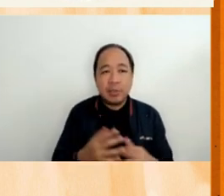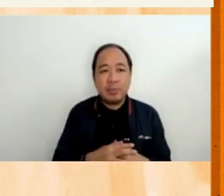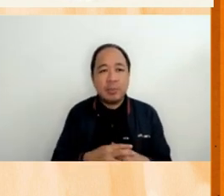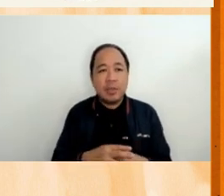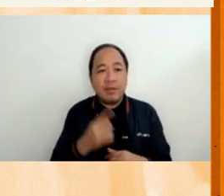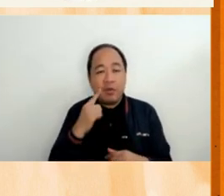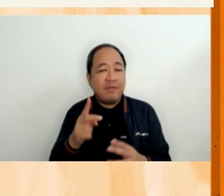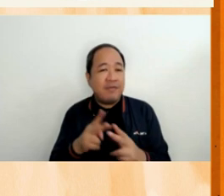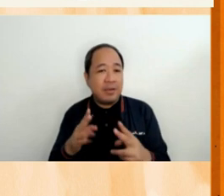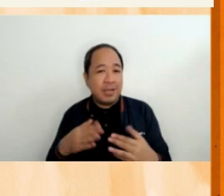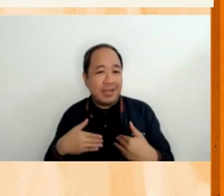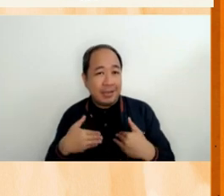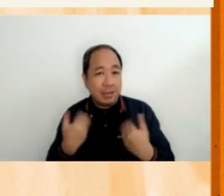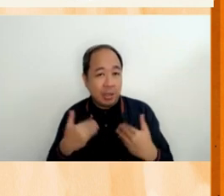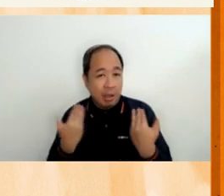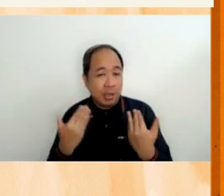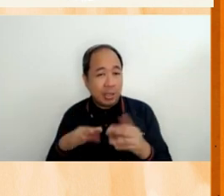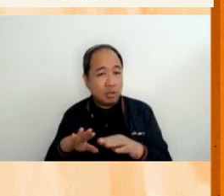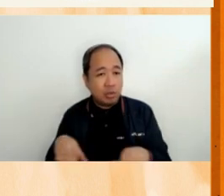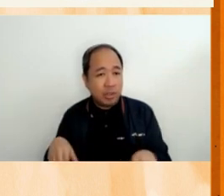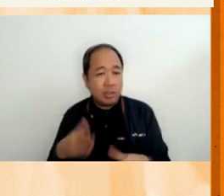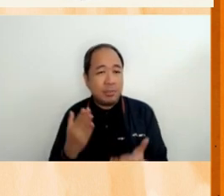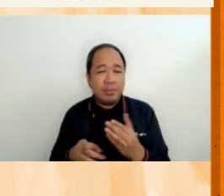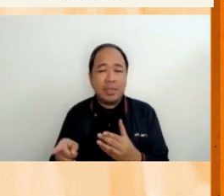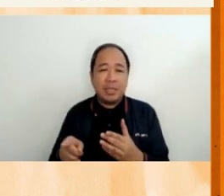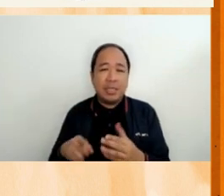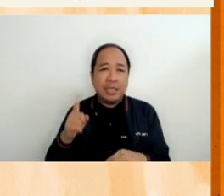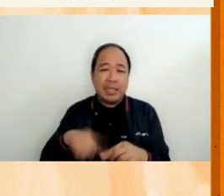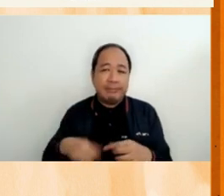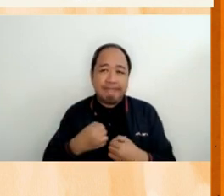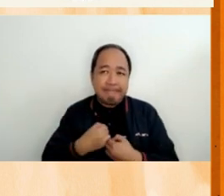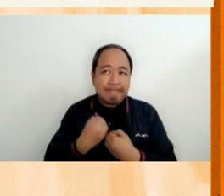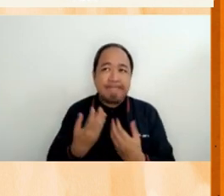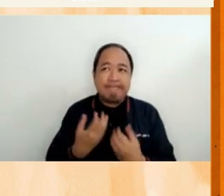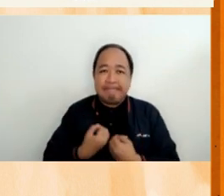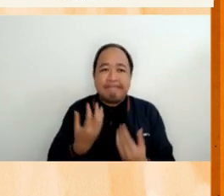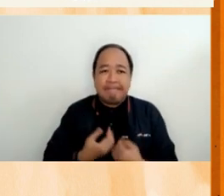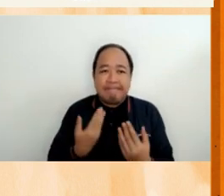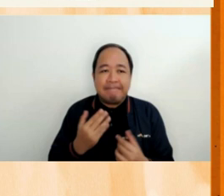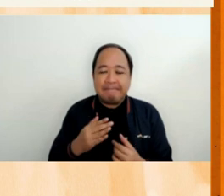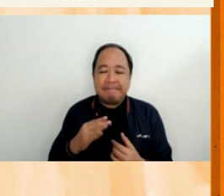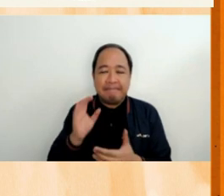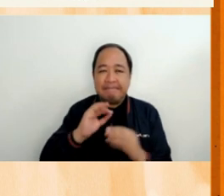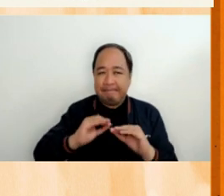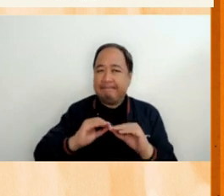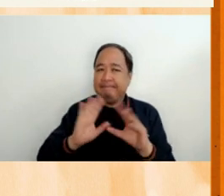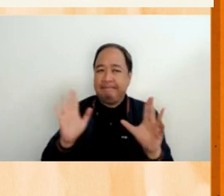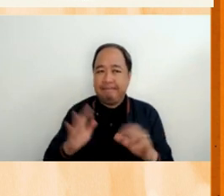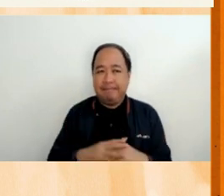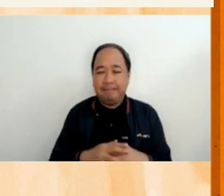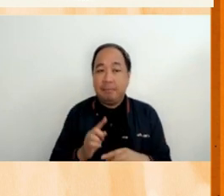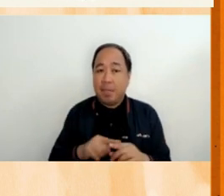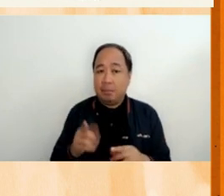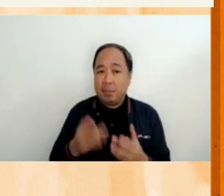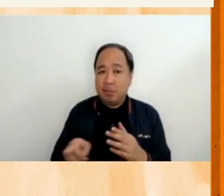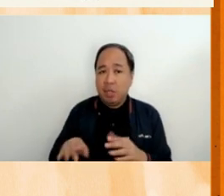children, they may not be able to articulate their anxieties, but they may react